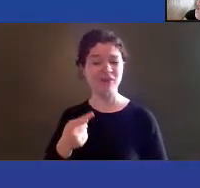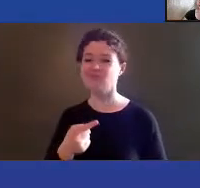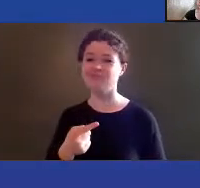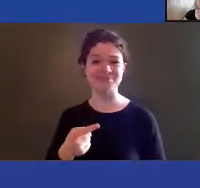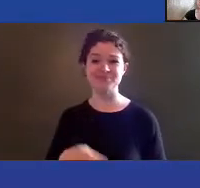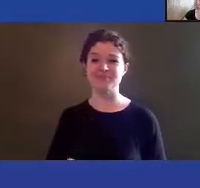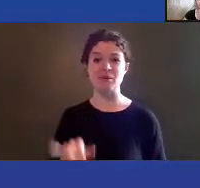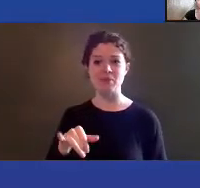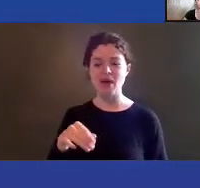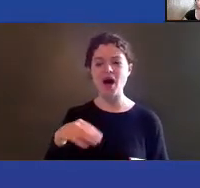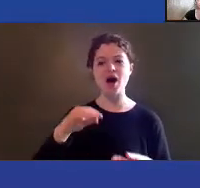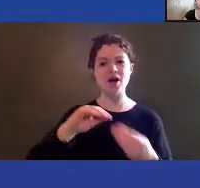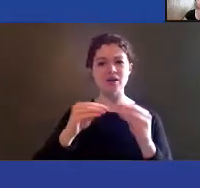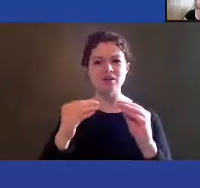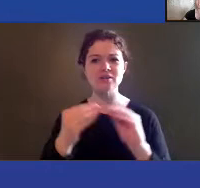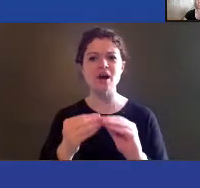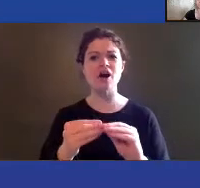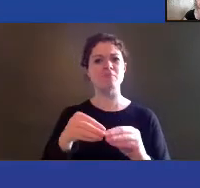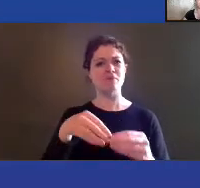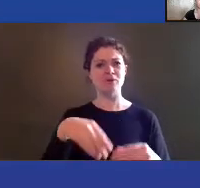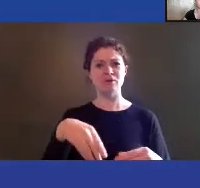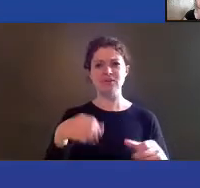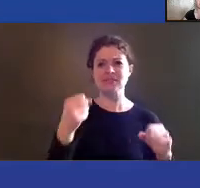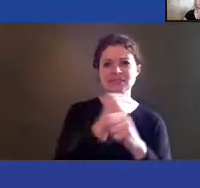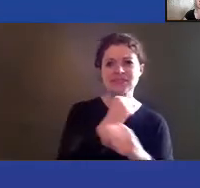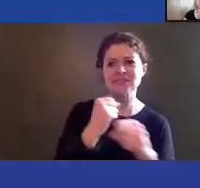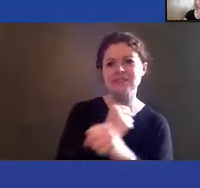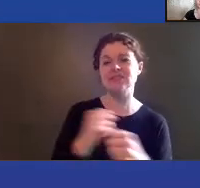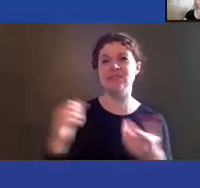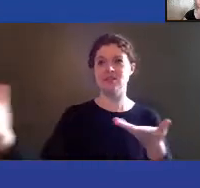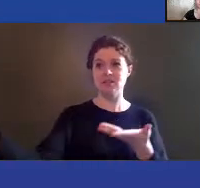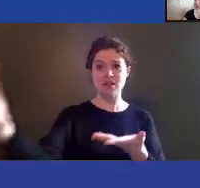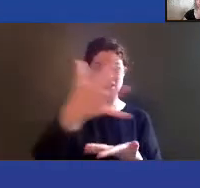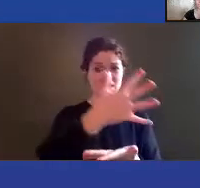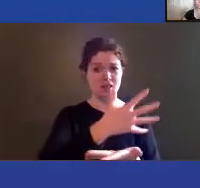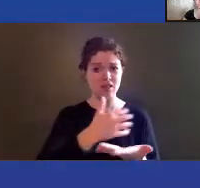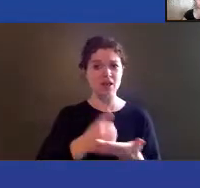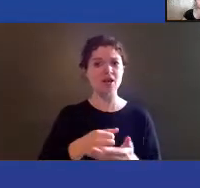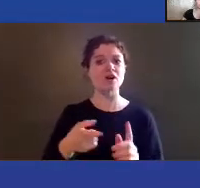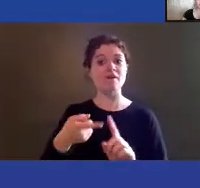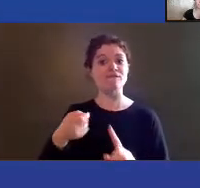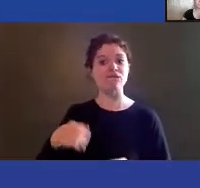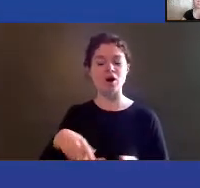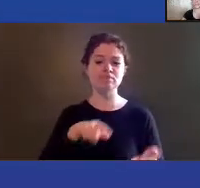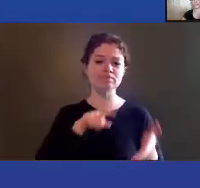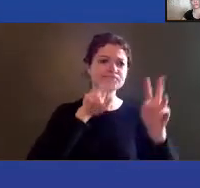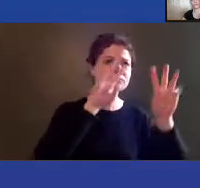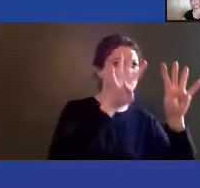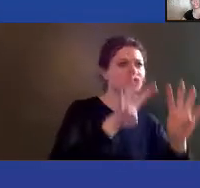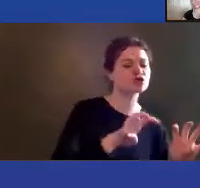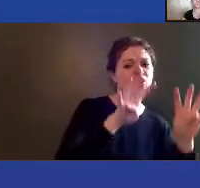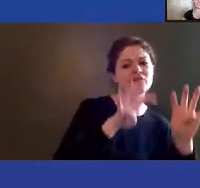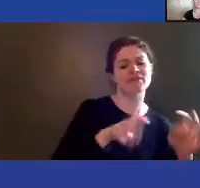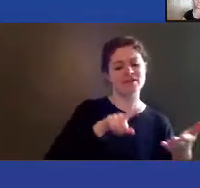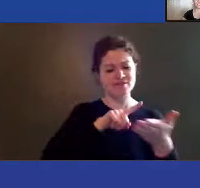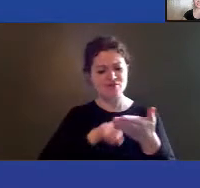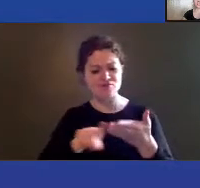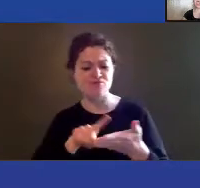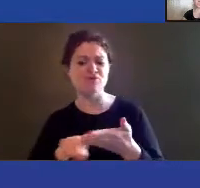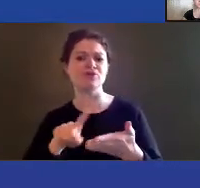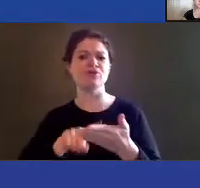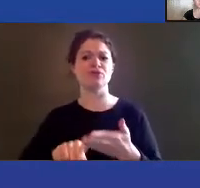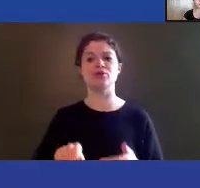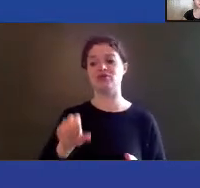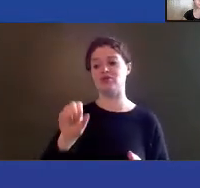that are collected by the government and by independent entities through surveys, research studies, data reports, and the